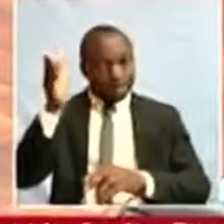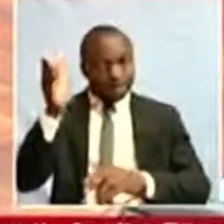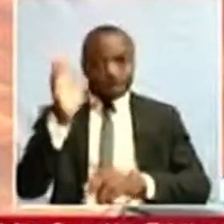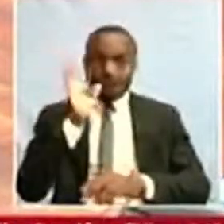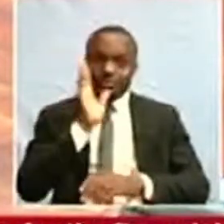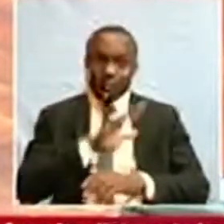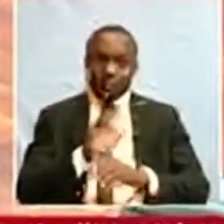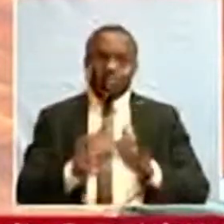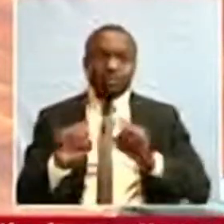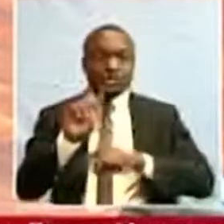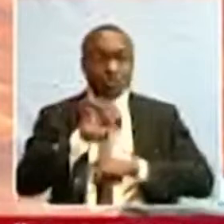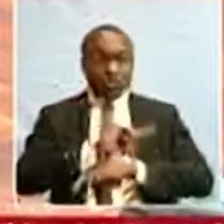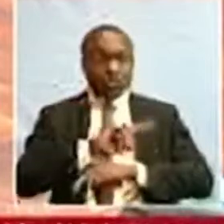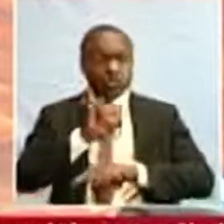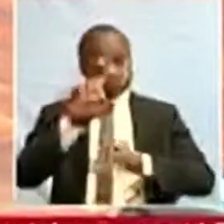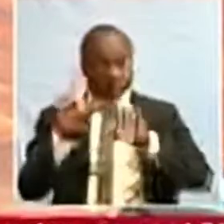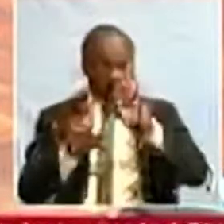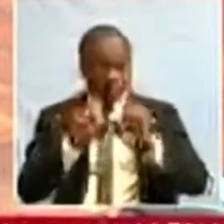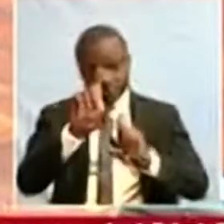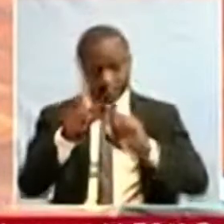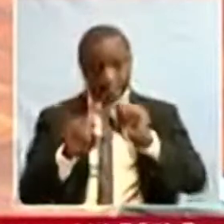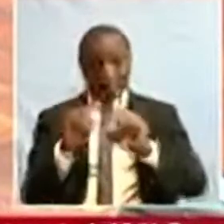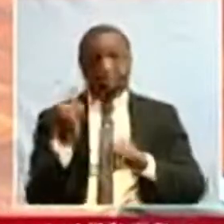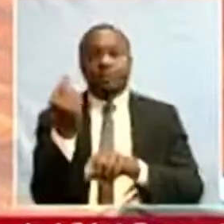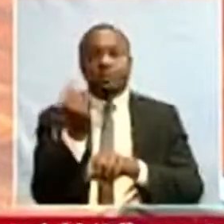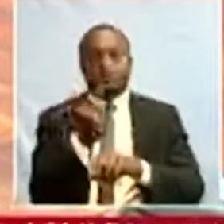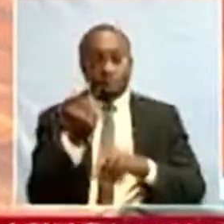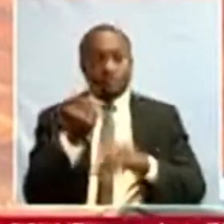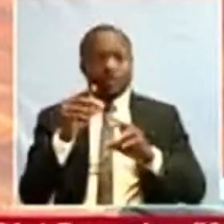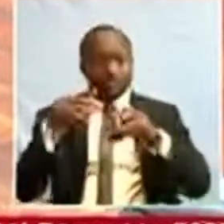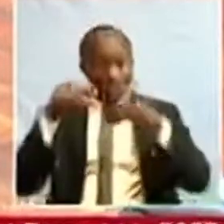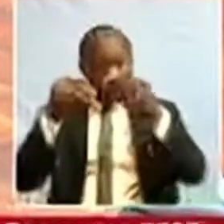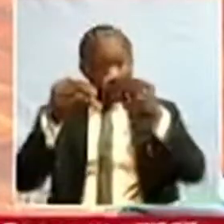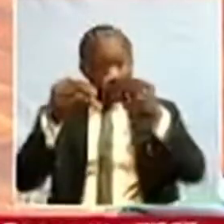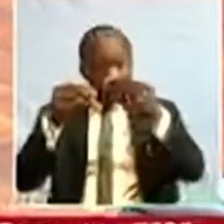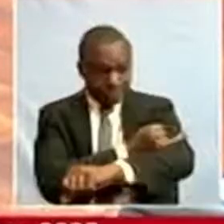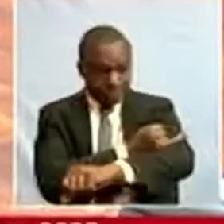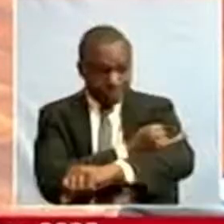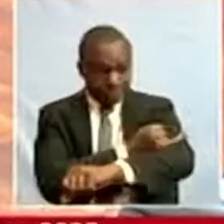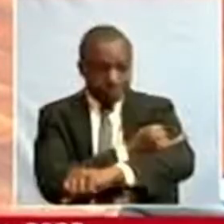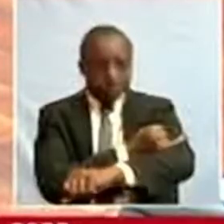just question you. However, before we start questioning, I'll confer you with immunity.